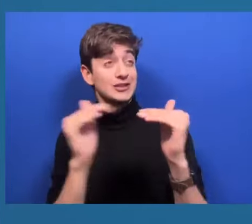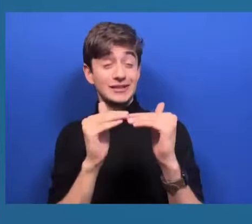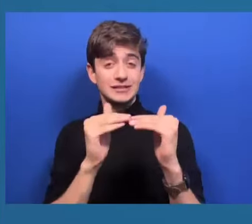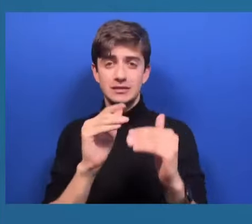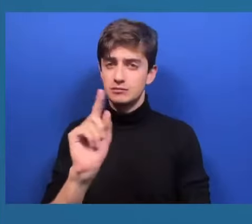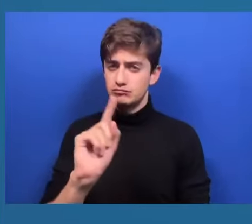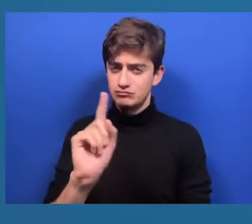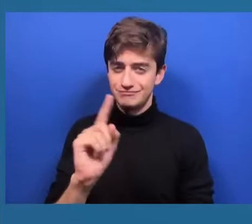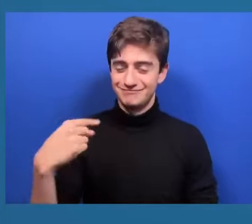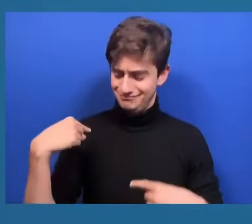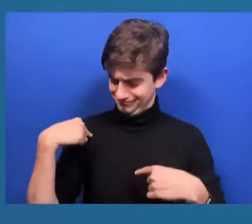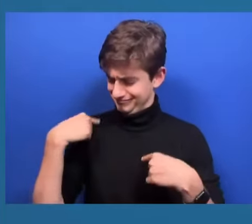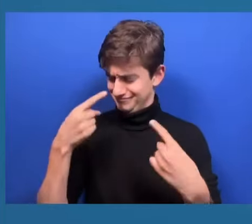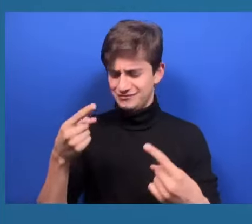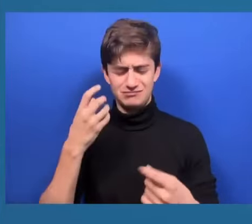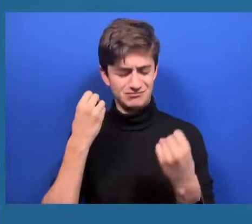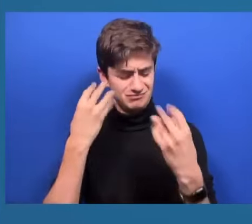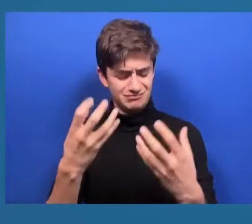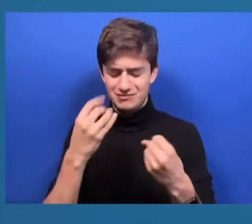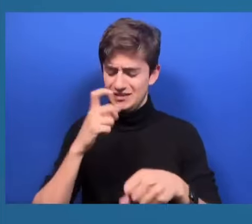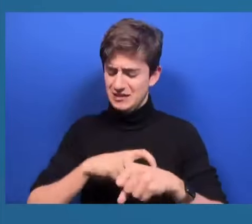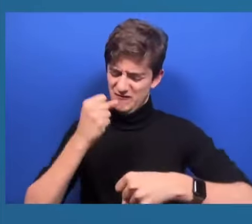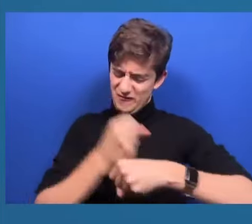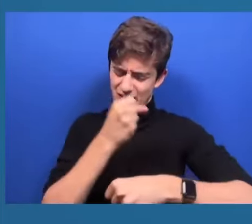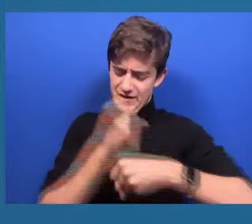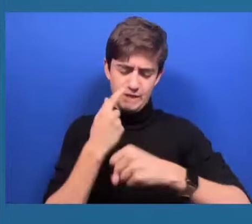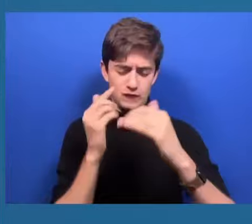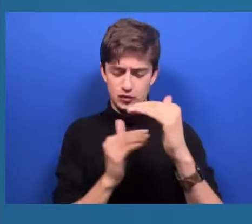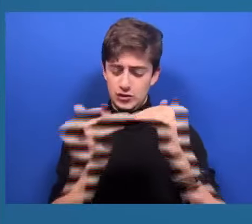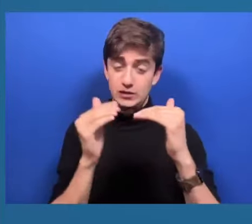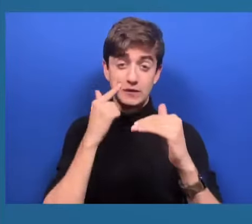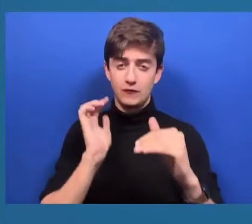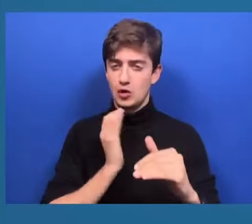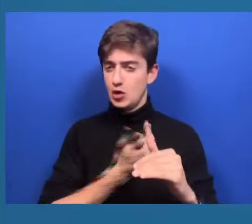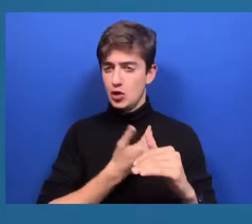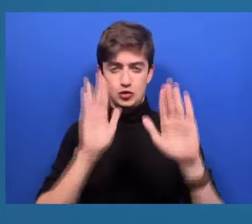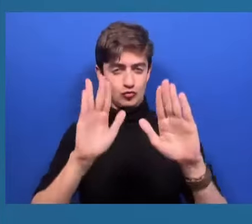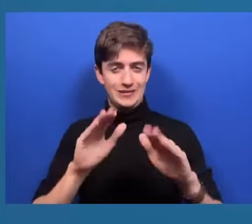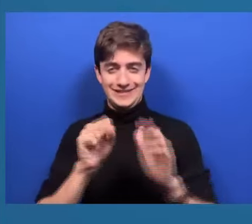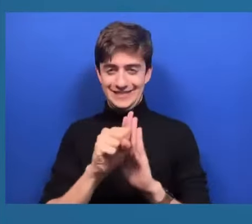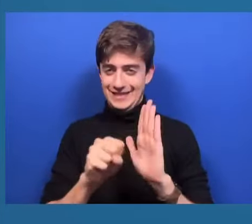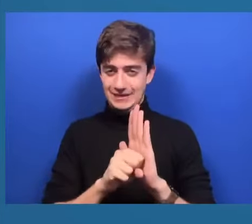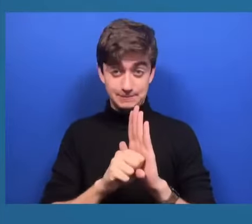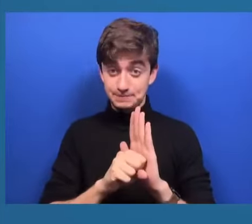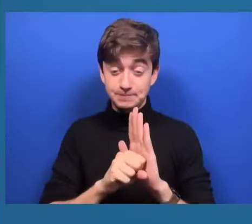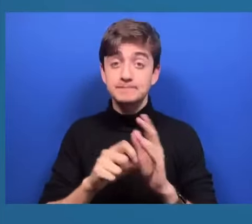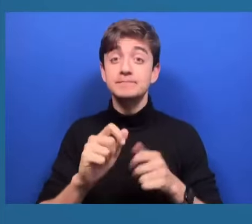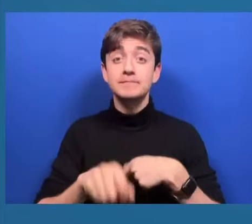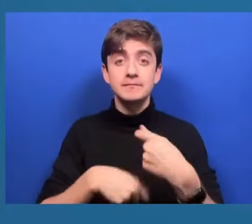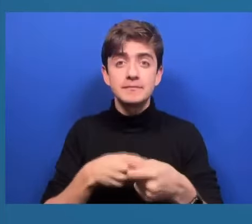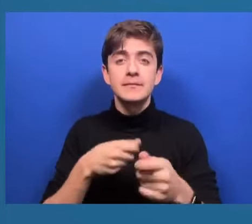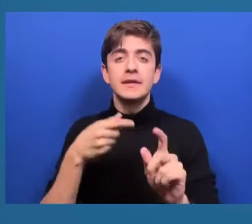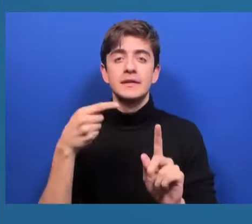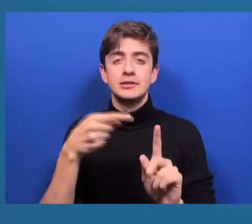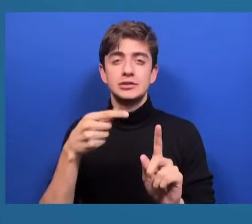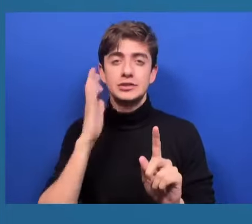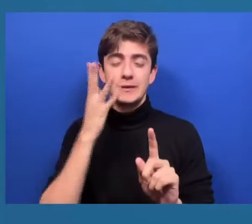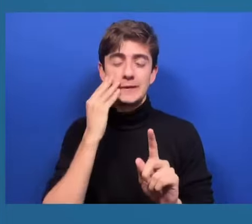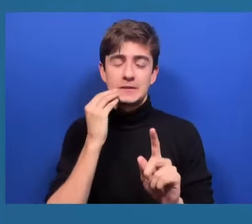as she has countless times on behalf of our great state, but to be subjected to a